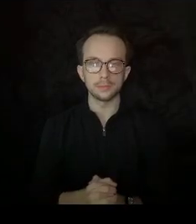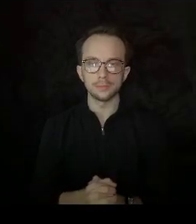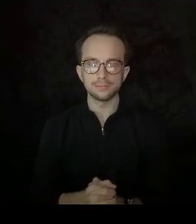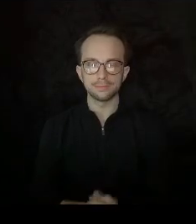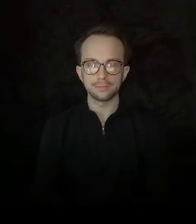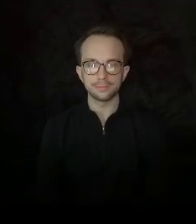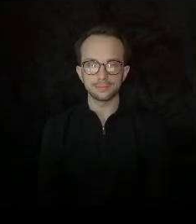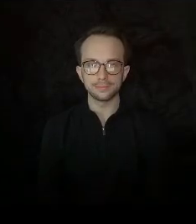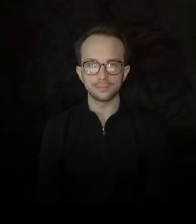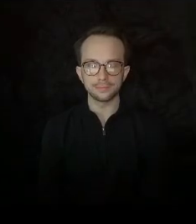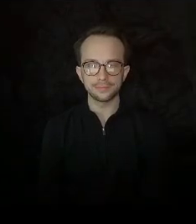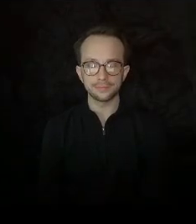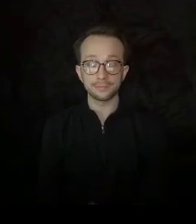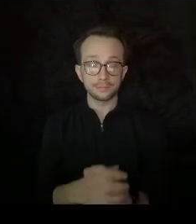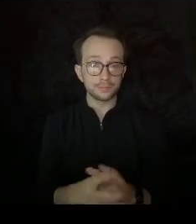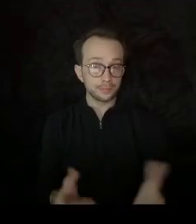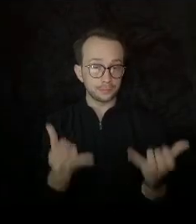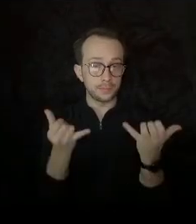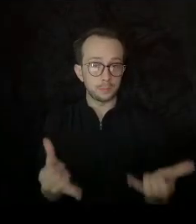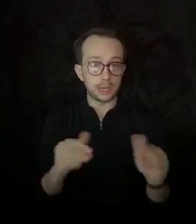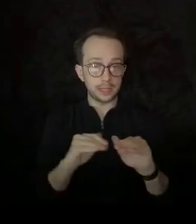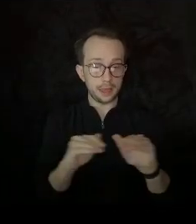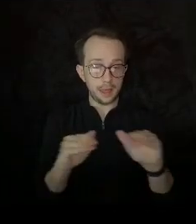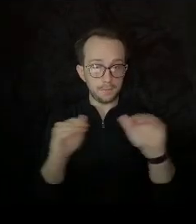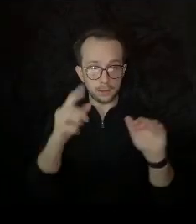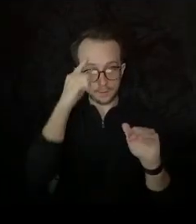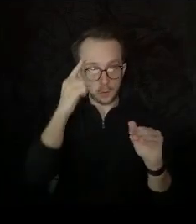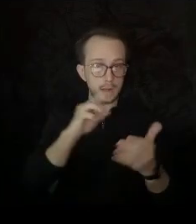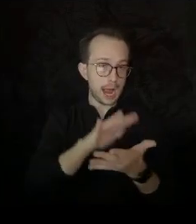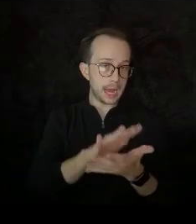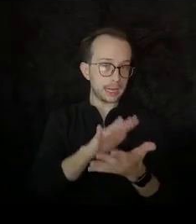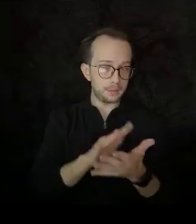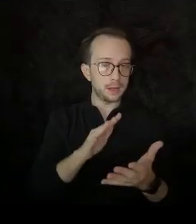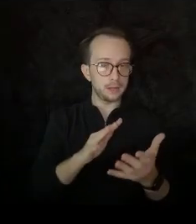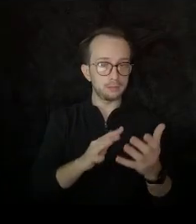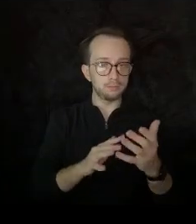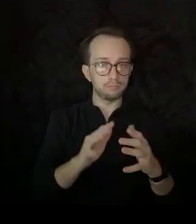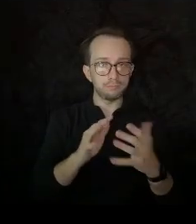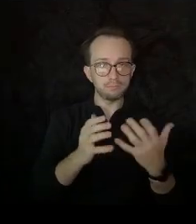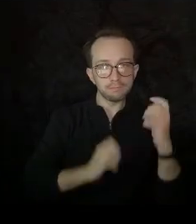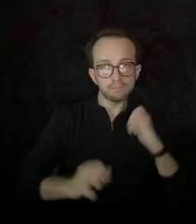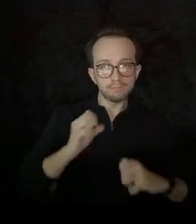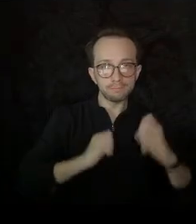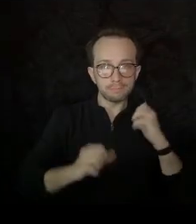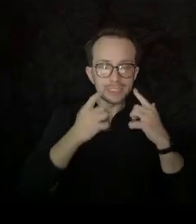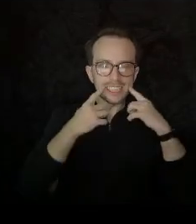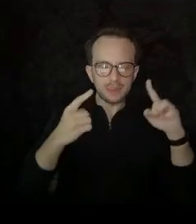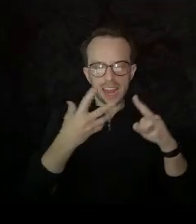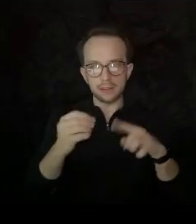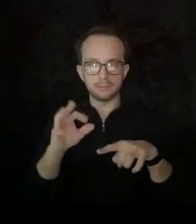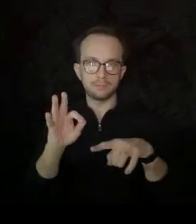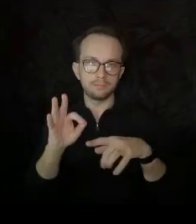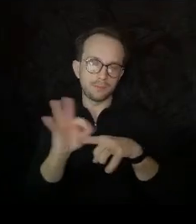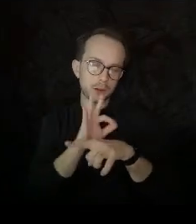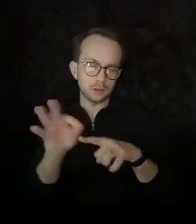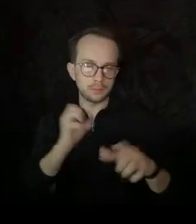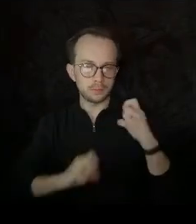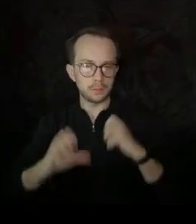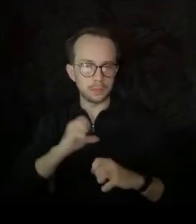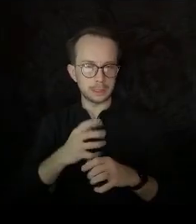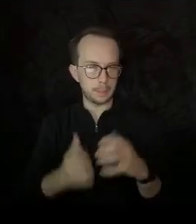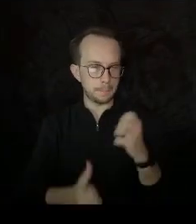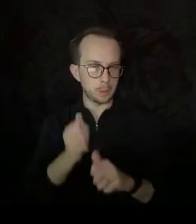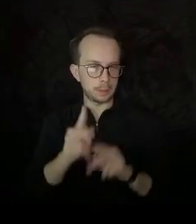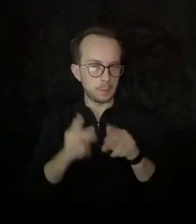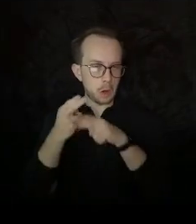The present levels of academic achievement and functional performance, which most people call the present levels, gives a summary